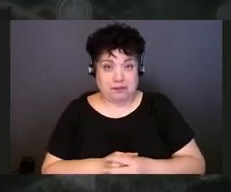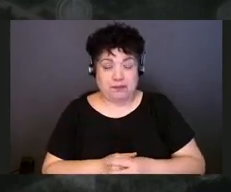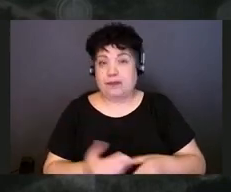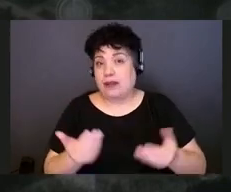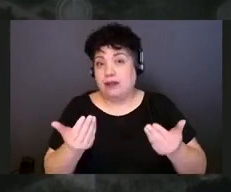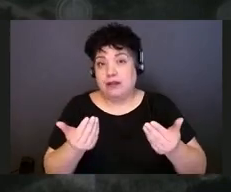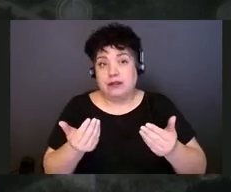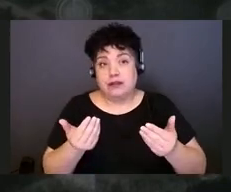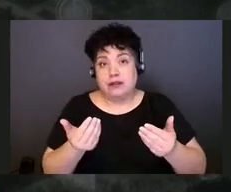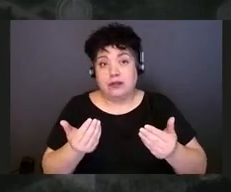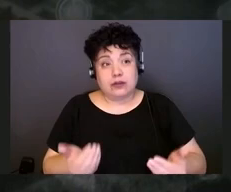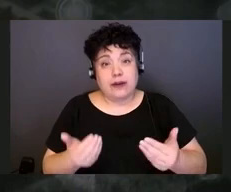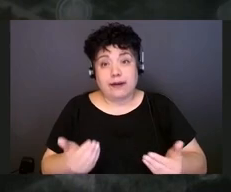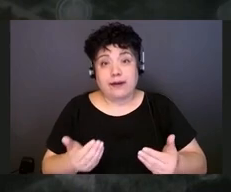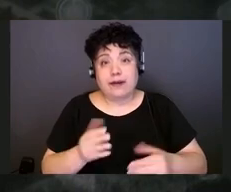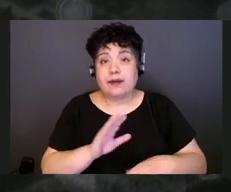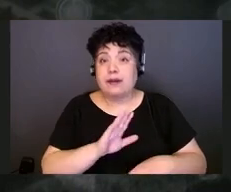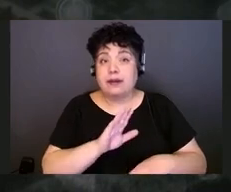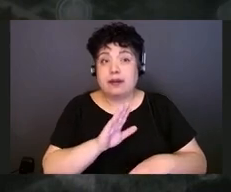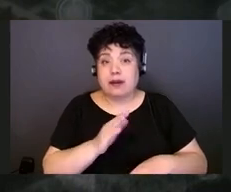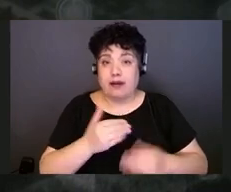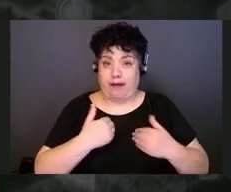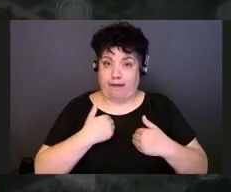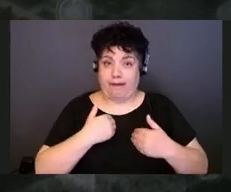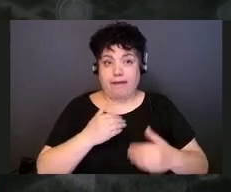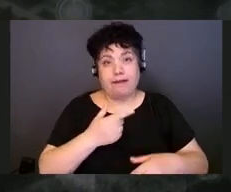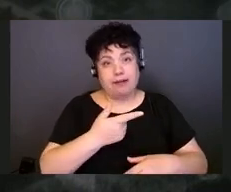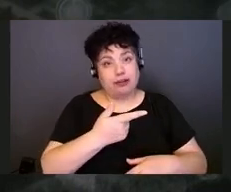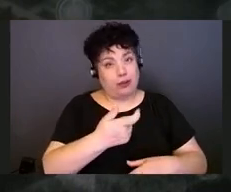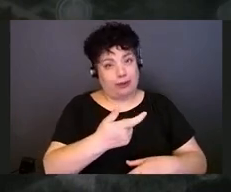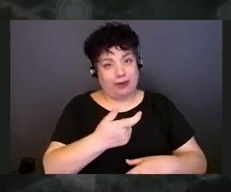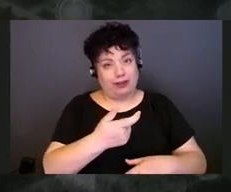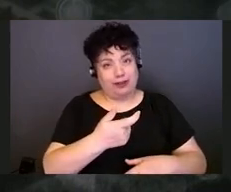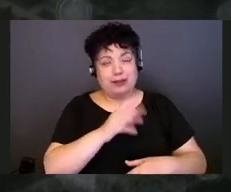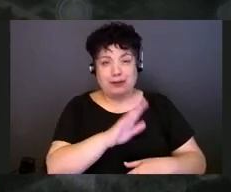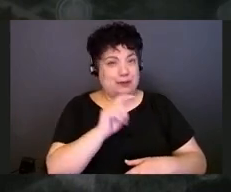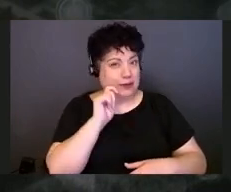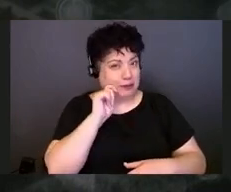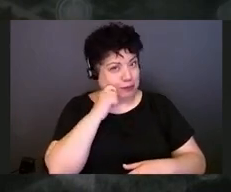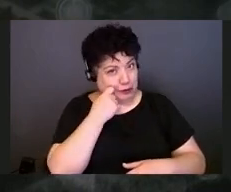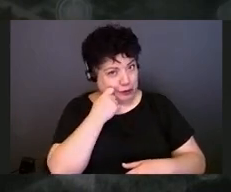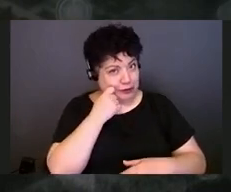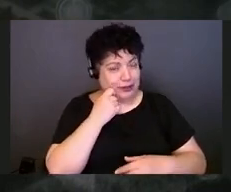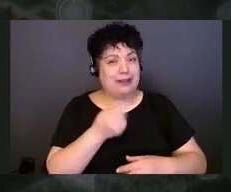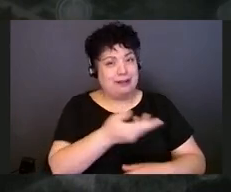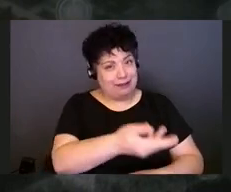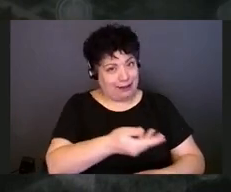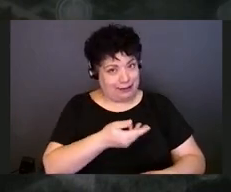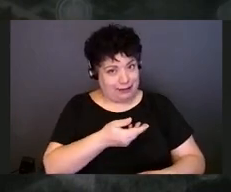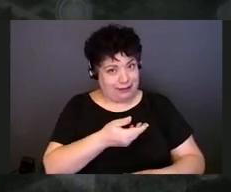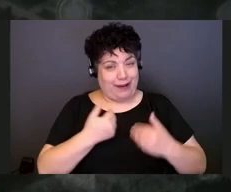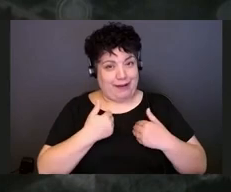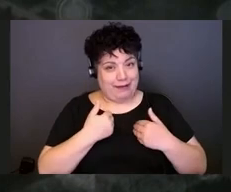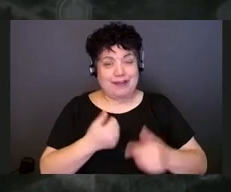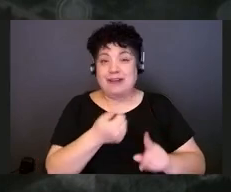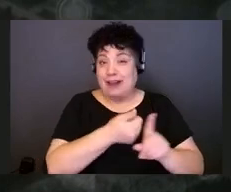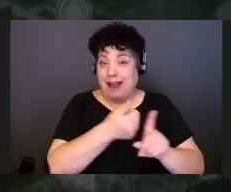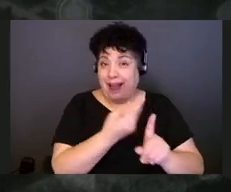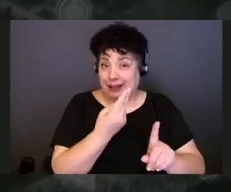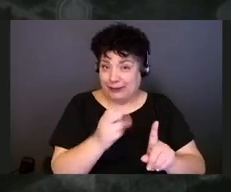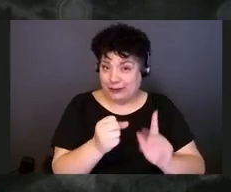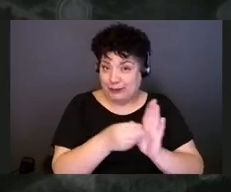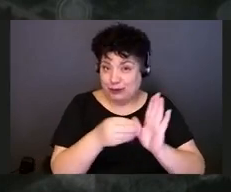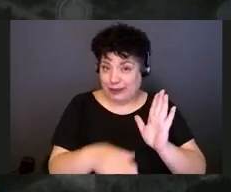Today, we have 21 very special visitors, 21 high school students